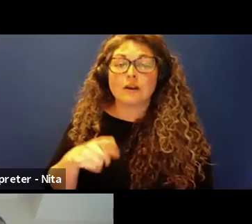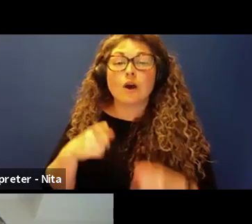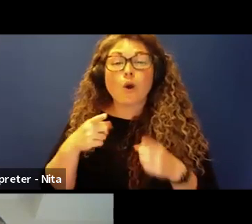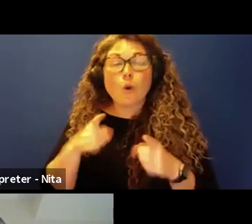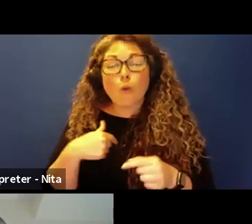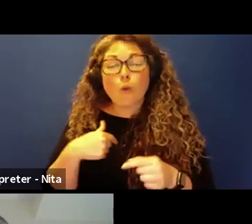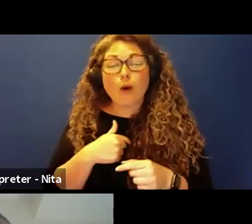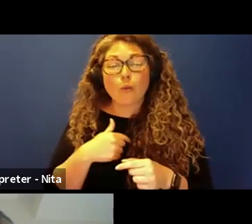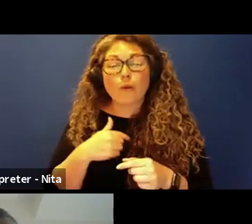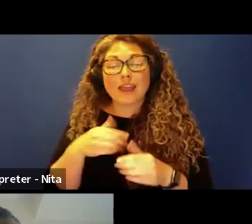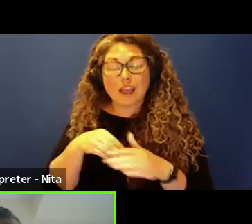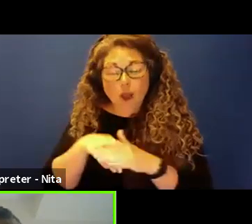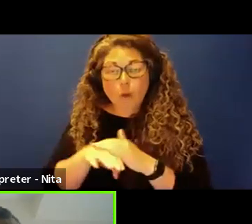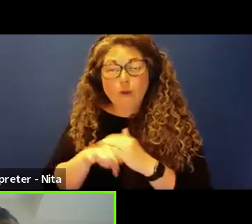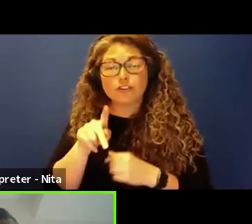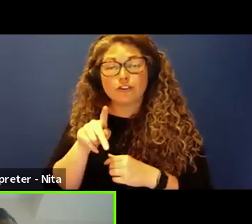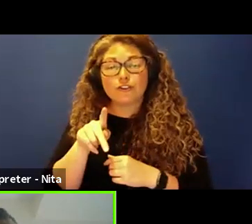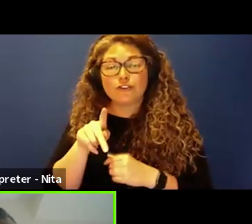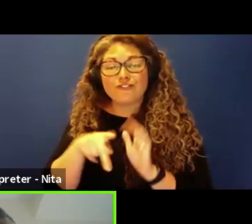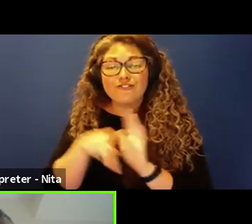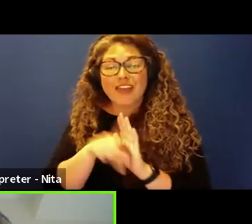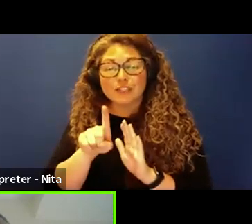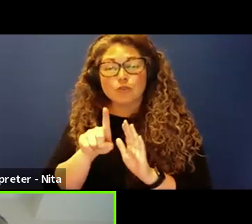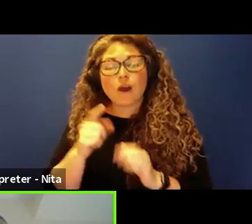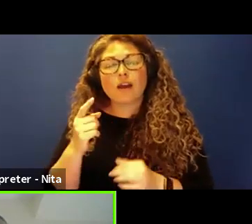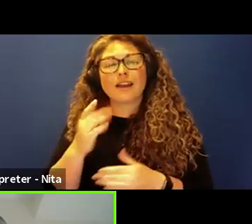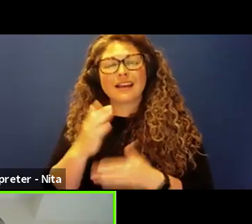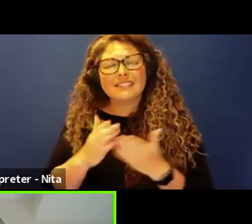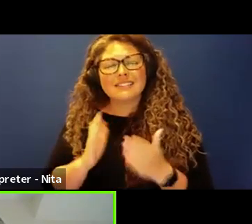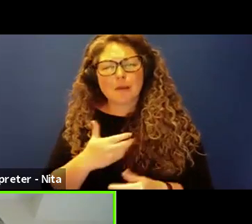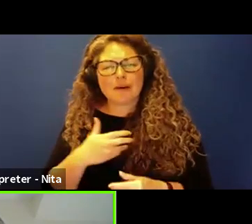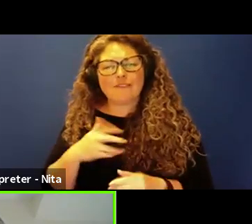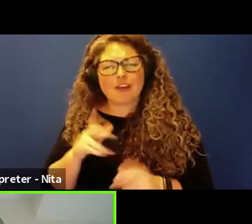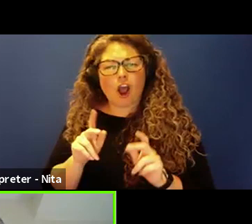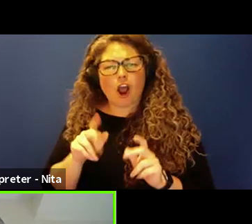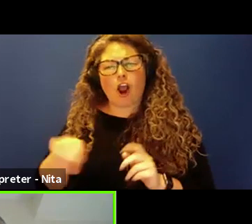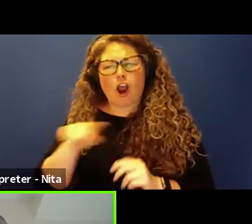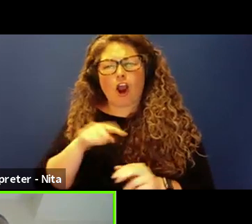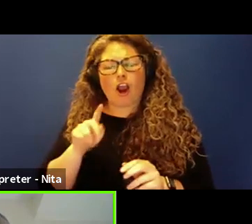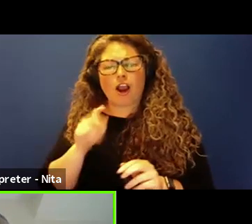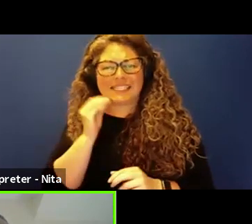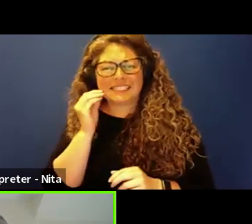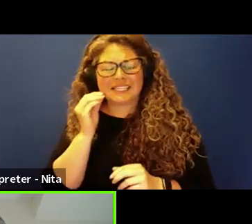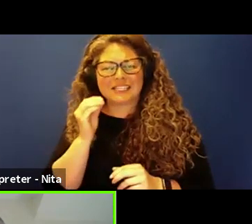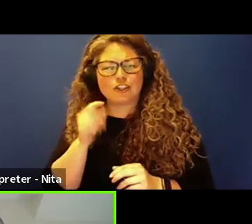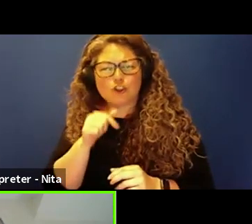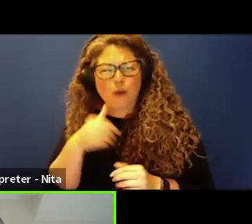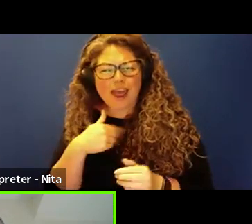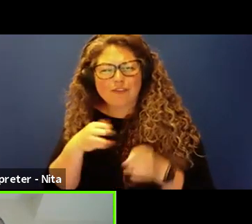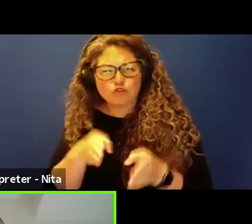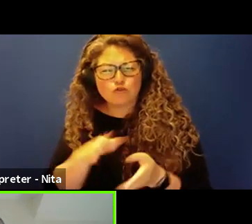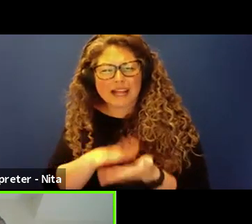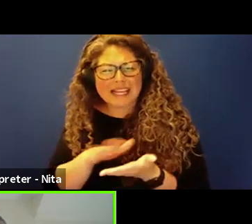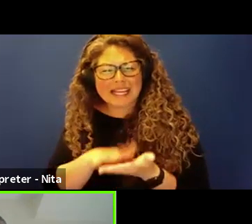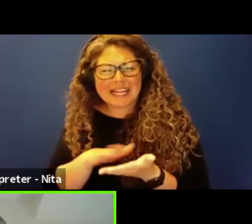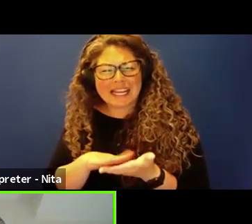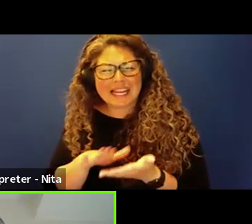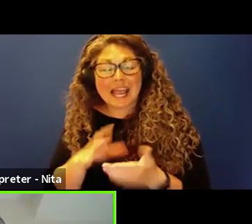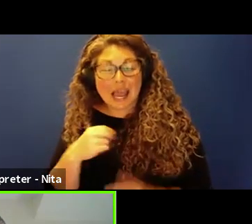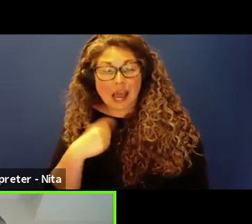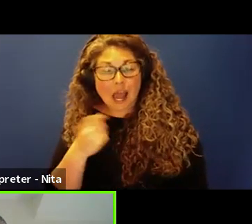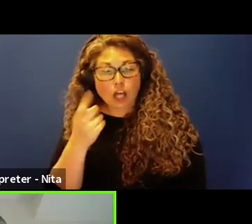said, in the phase 1, one of the questions some of our constituents, you don't have street cleaning. And I understand